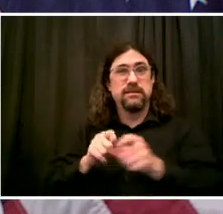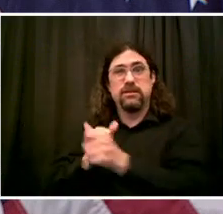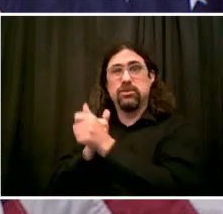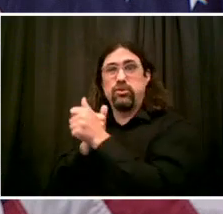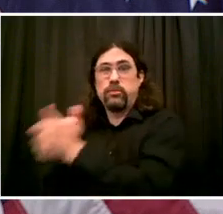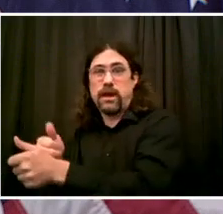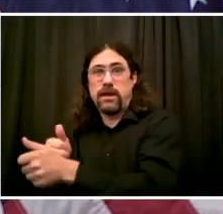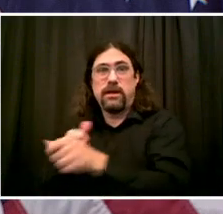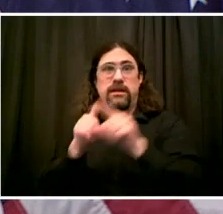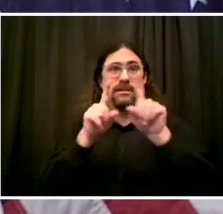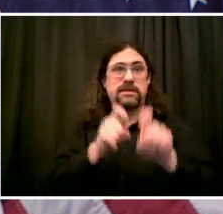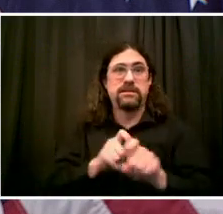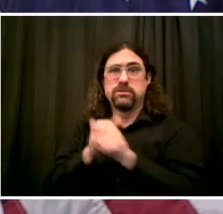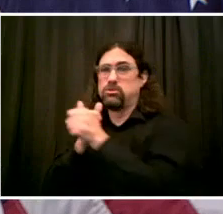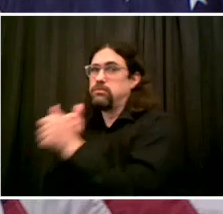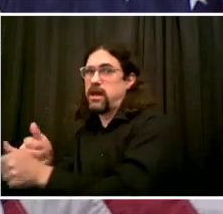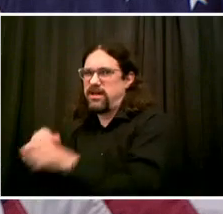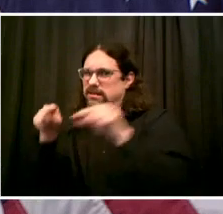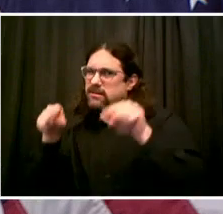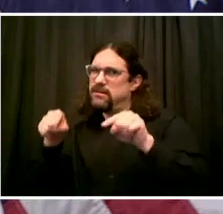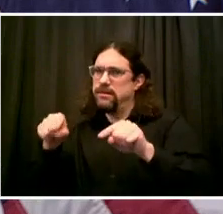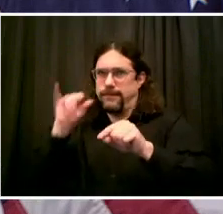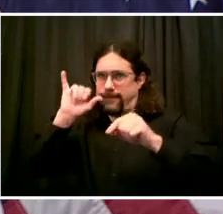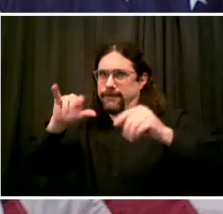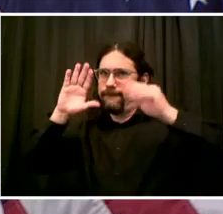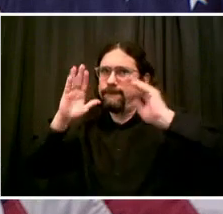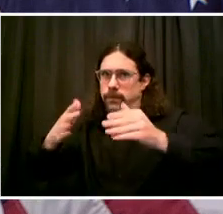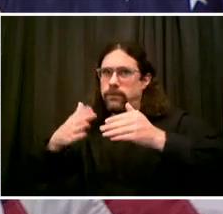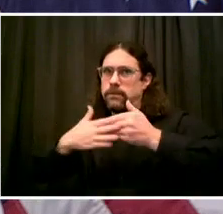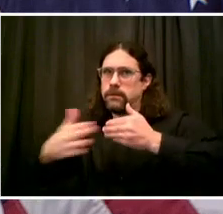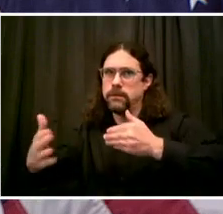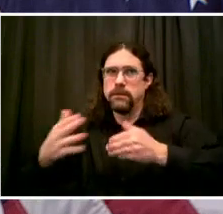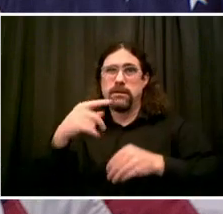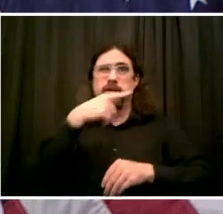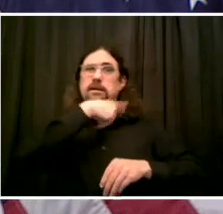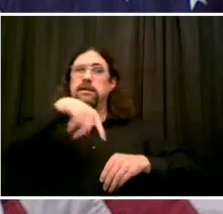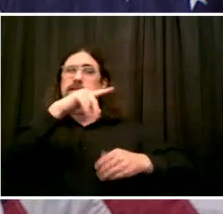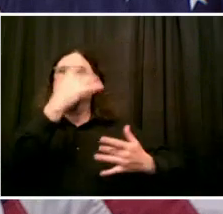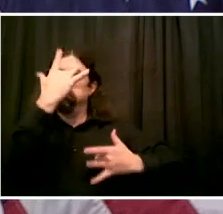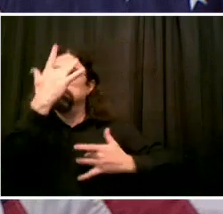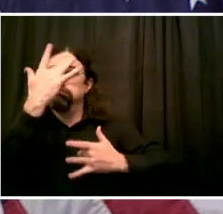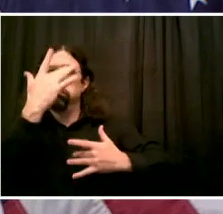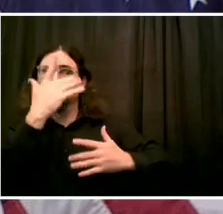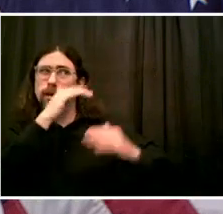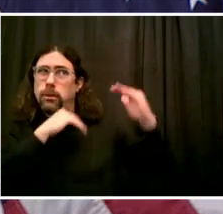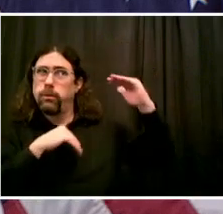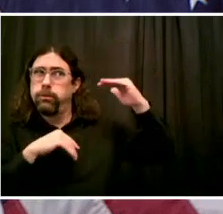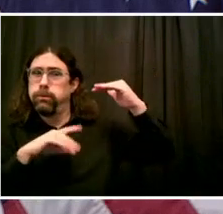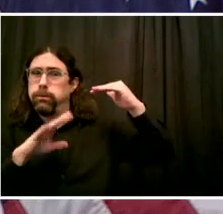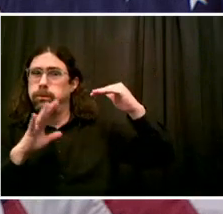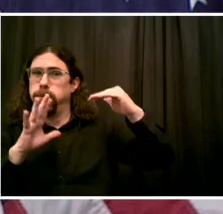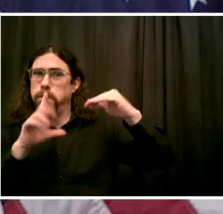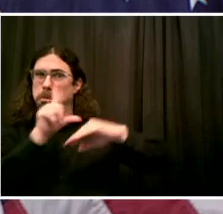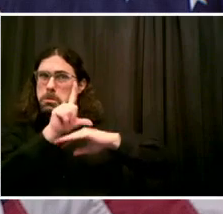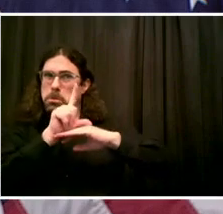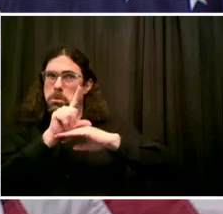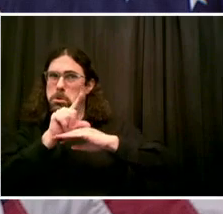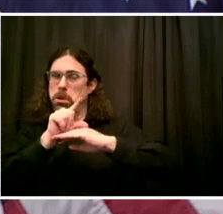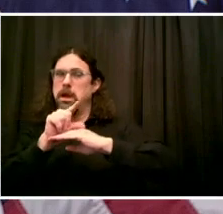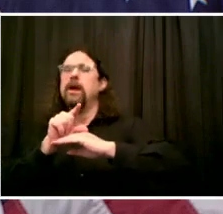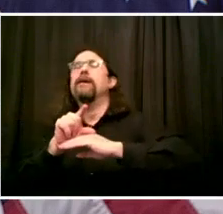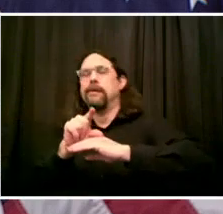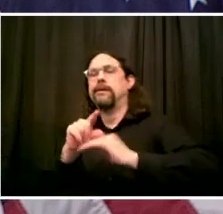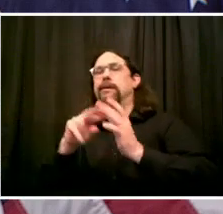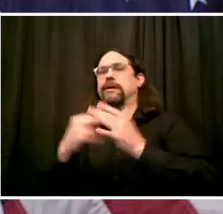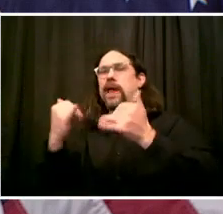the help they need, to get them to isolation if they need that in one of the hotels, all the services that go with that. We've talked about that whole apparatus that